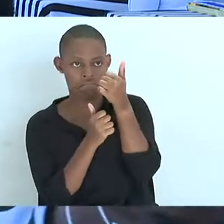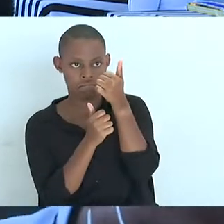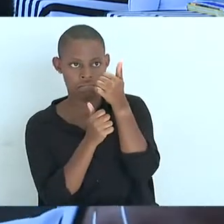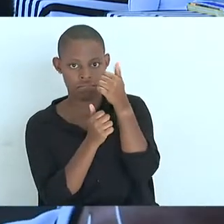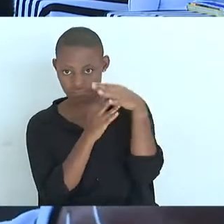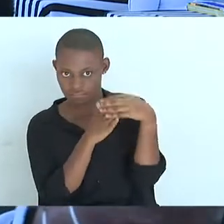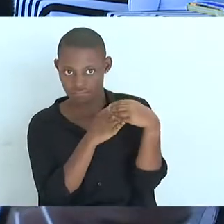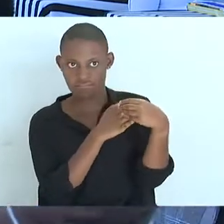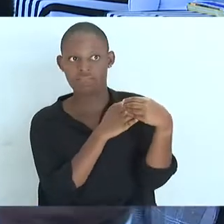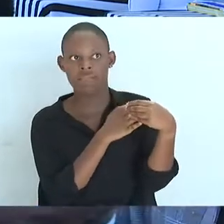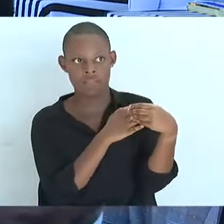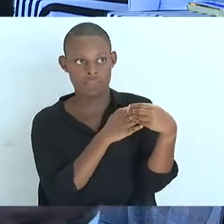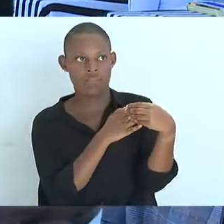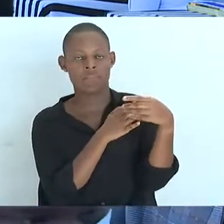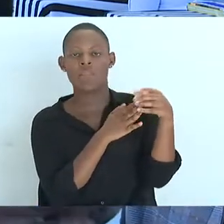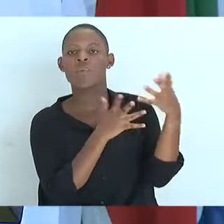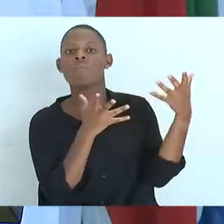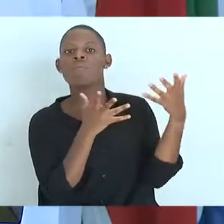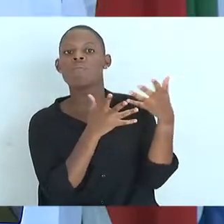officials from